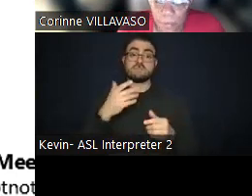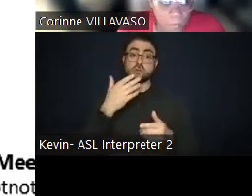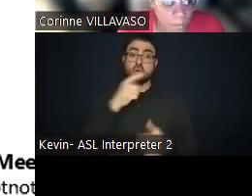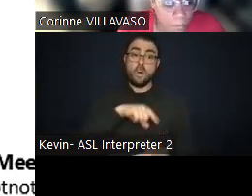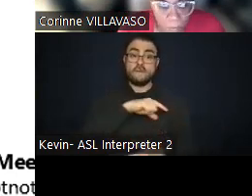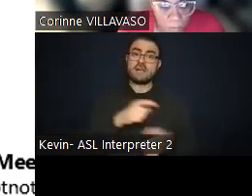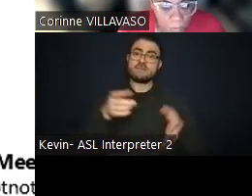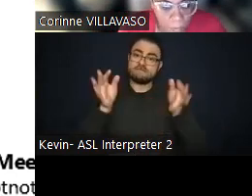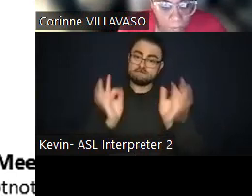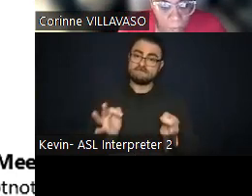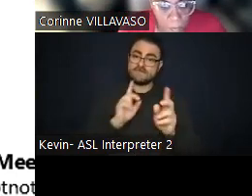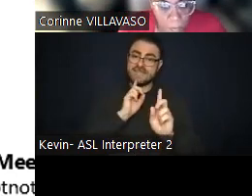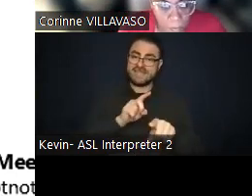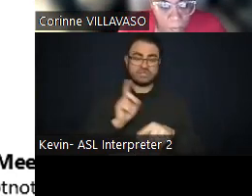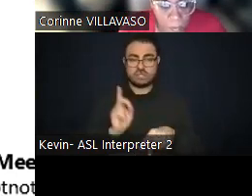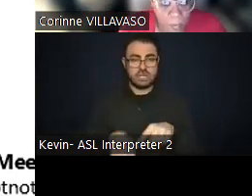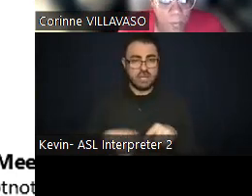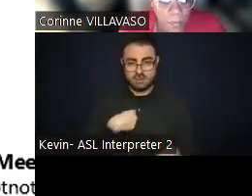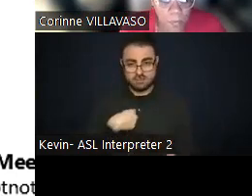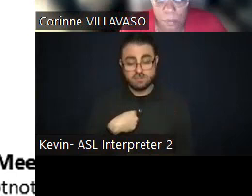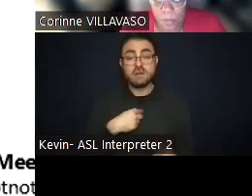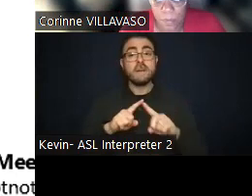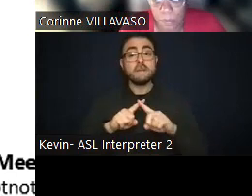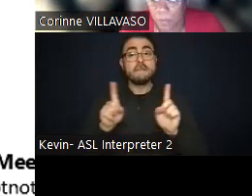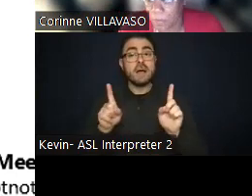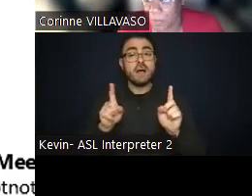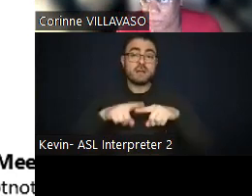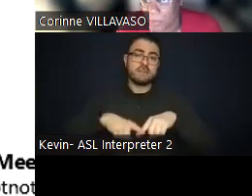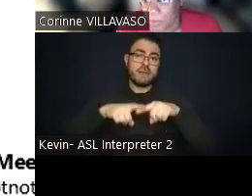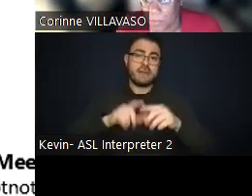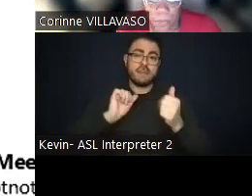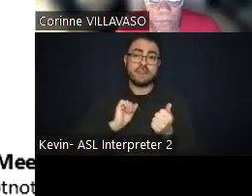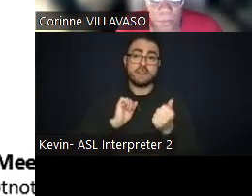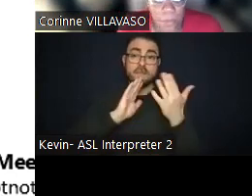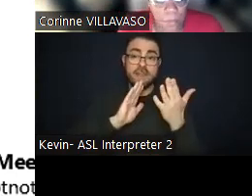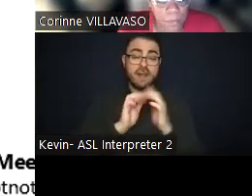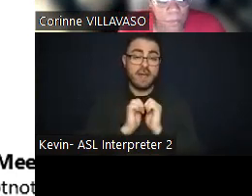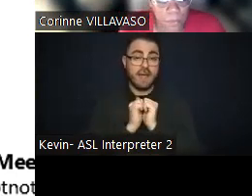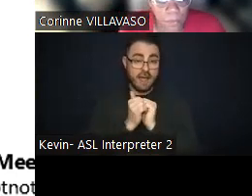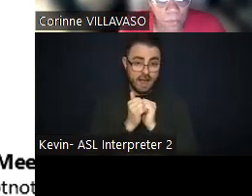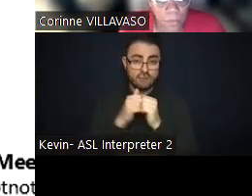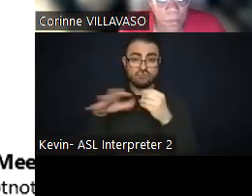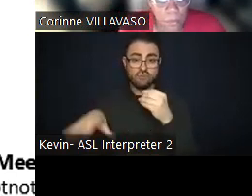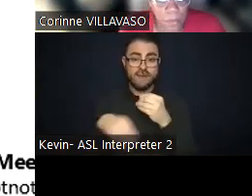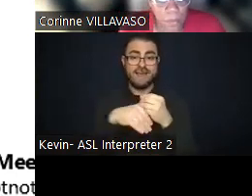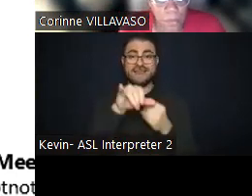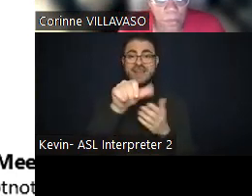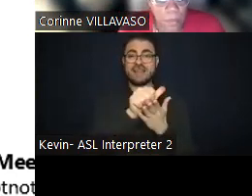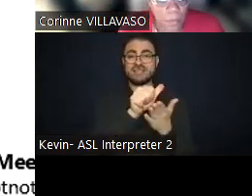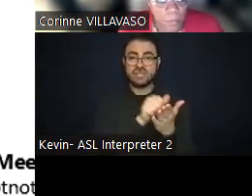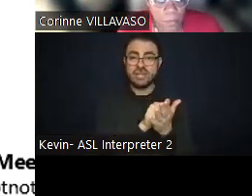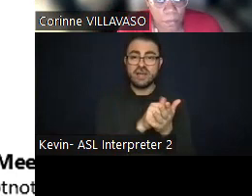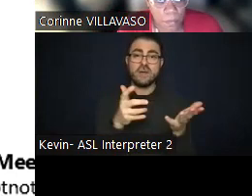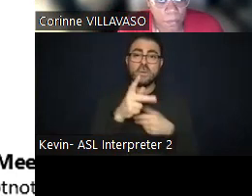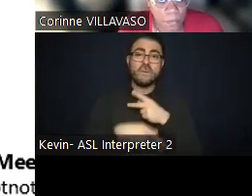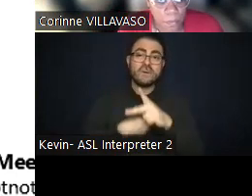but depending on the method that something takes to get how it's on the agenda in terms of type of document and